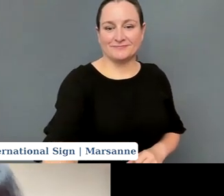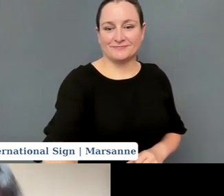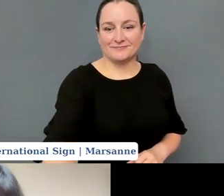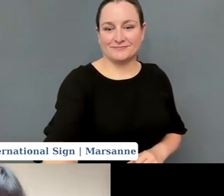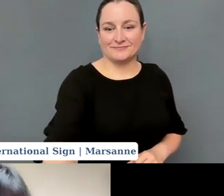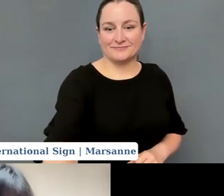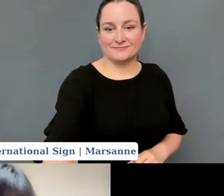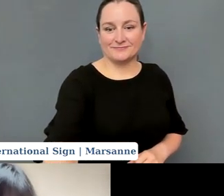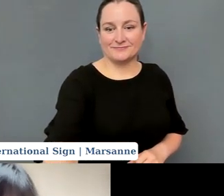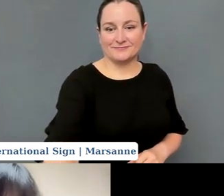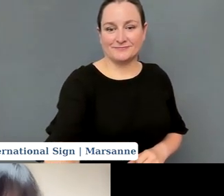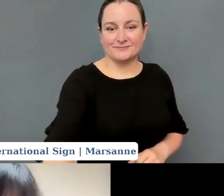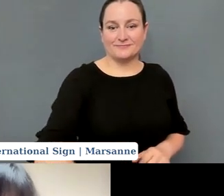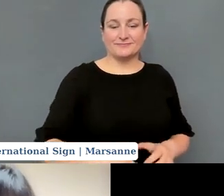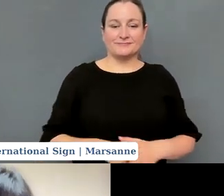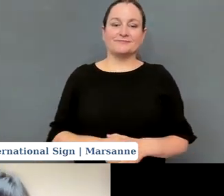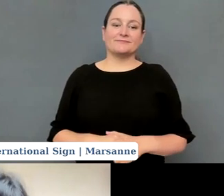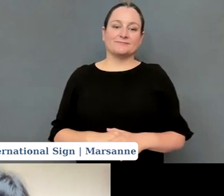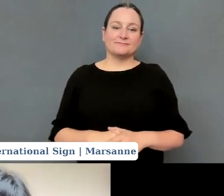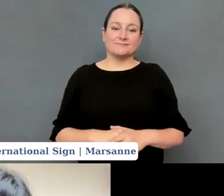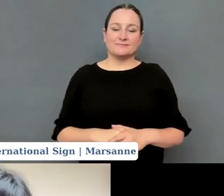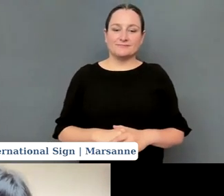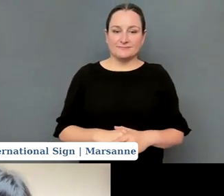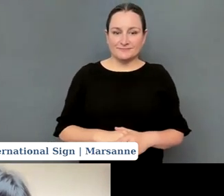Thank you. Let me just share